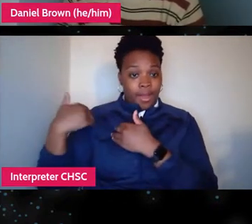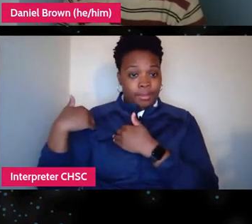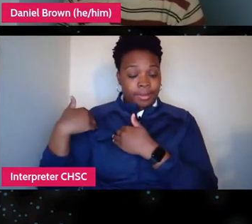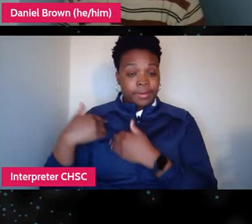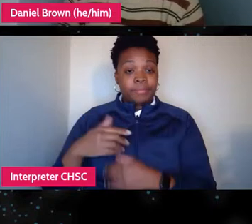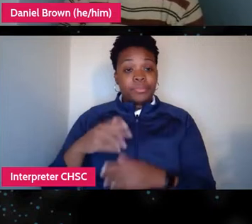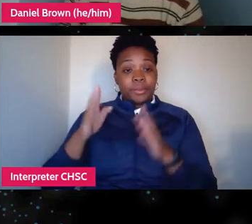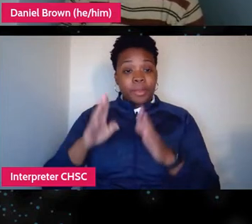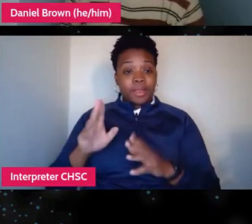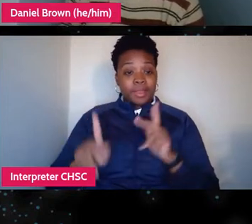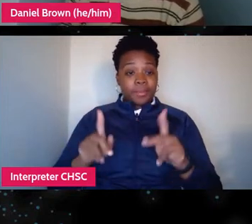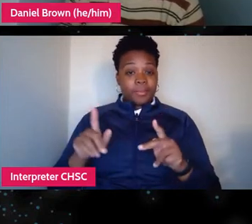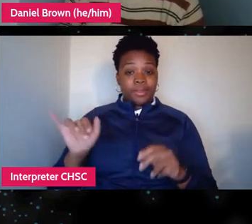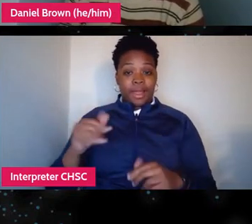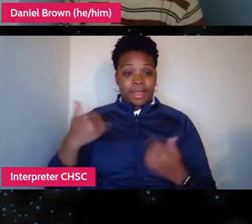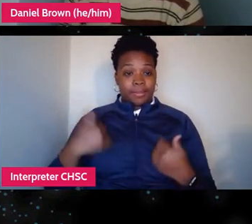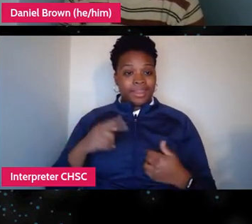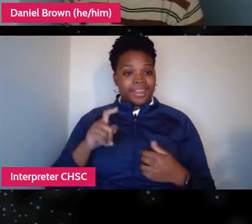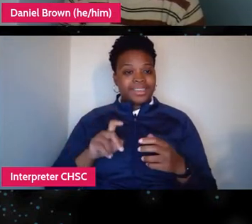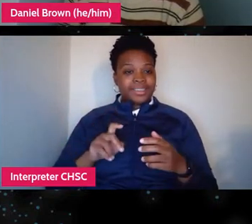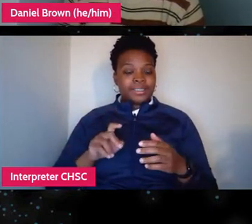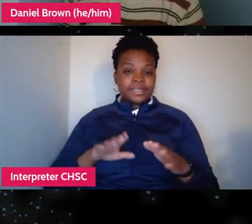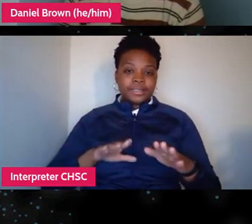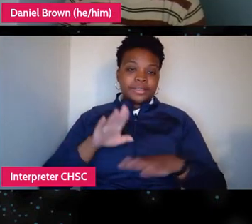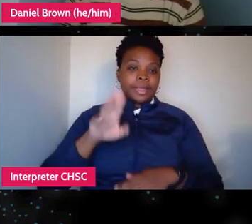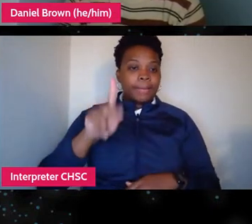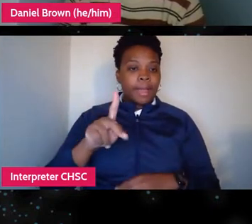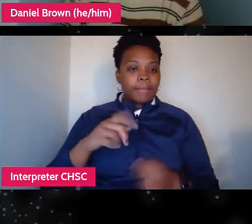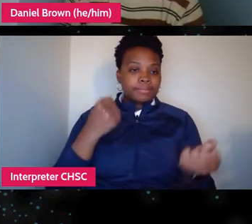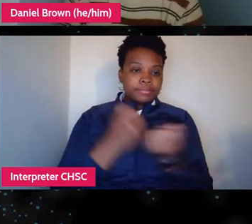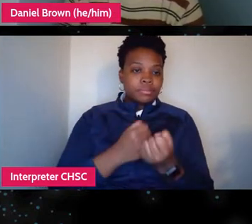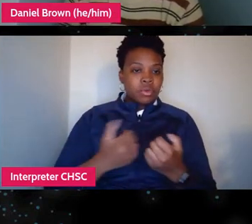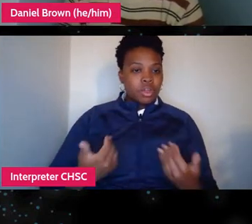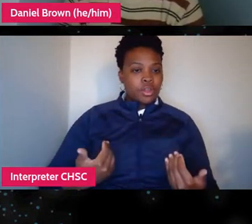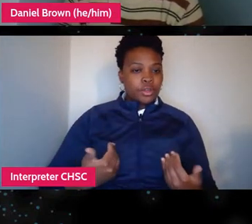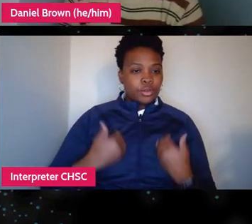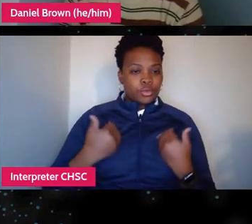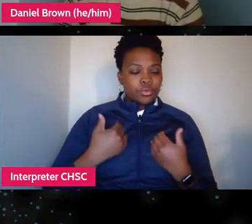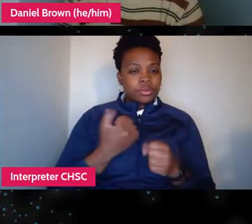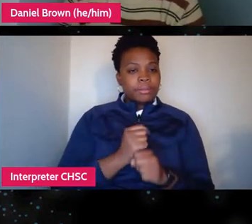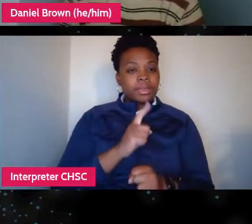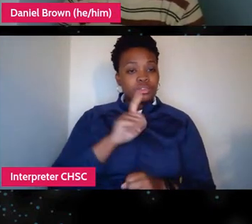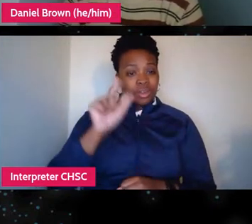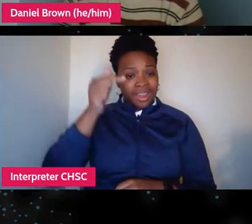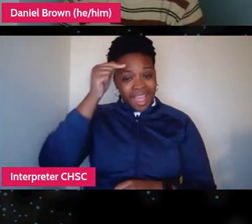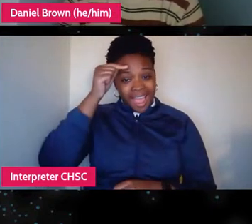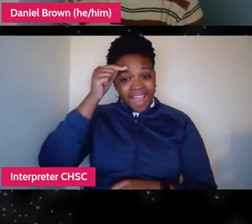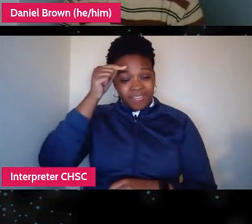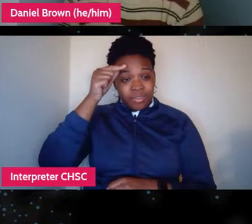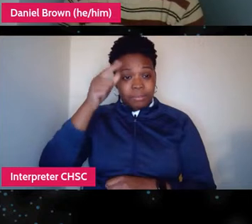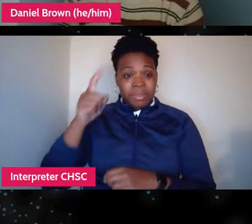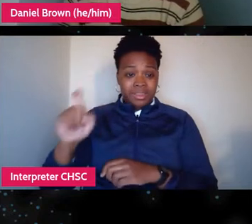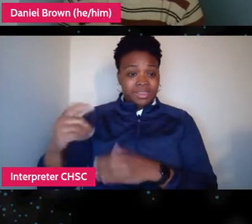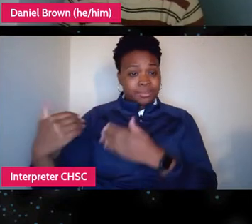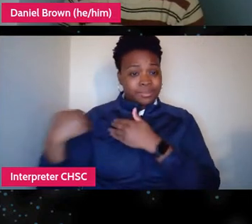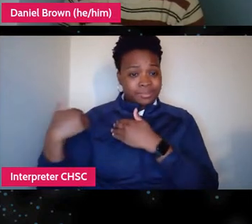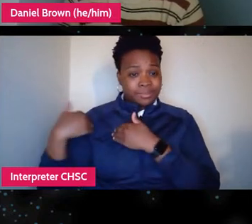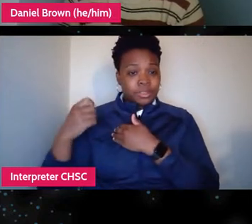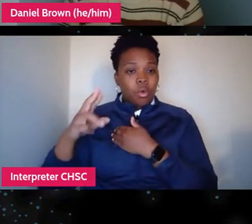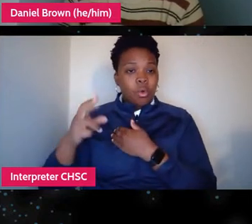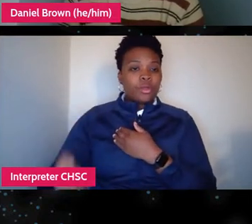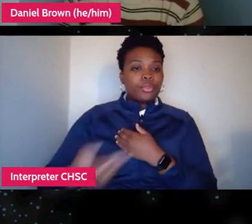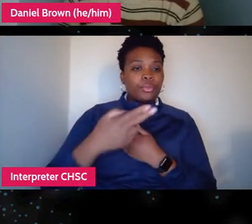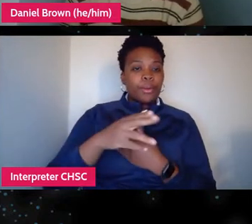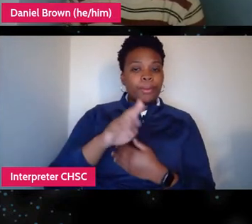to step up and stand with the youth to make sure that the government's held accountable, or throw the bums out of